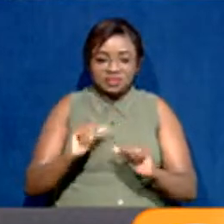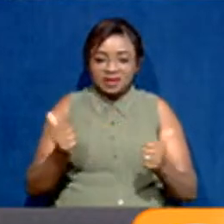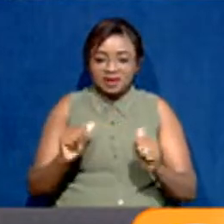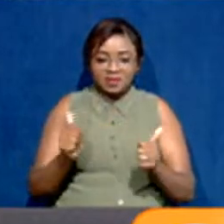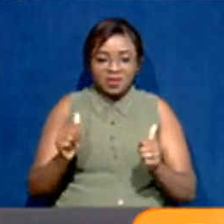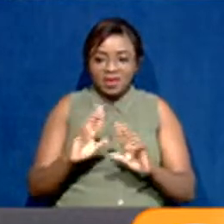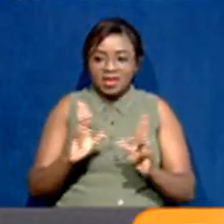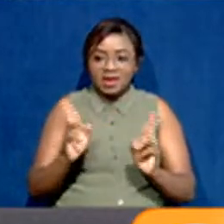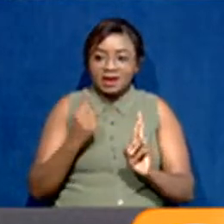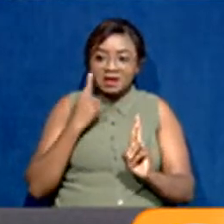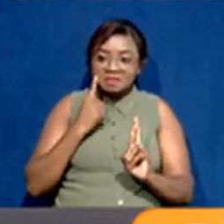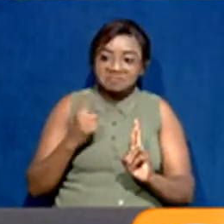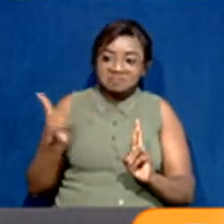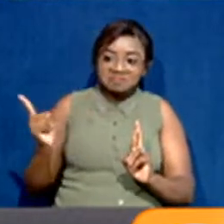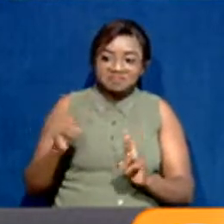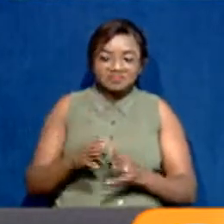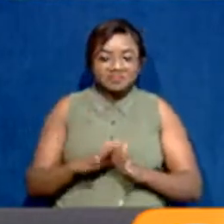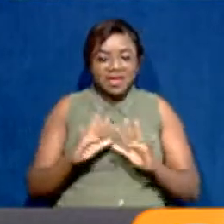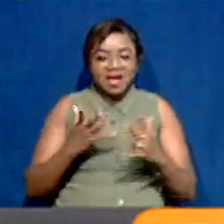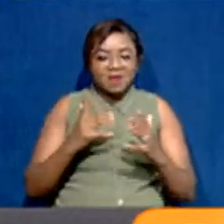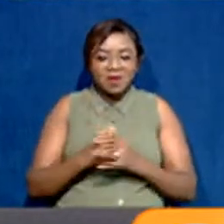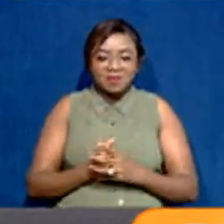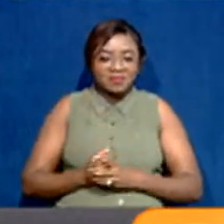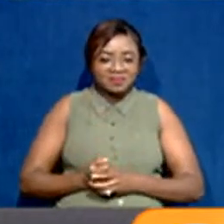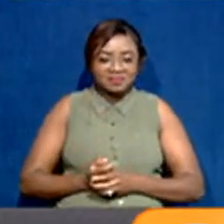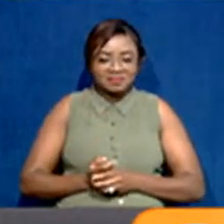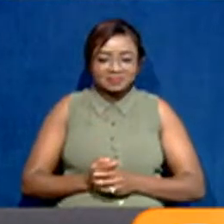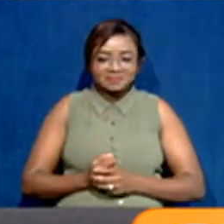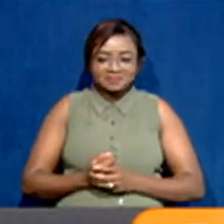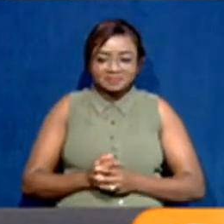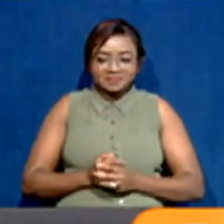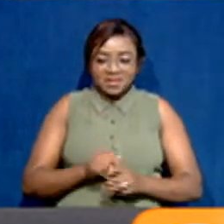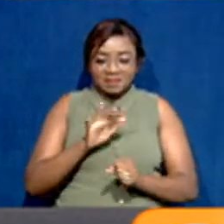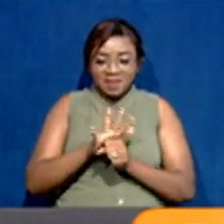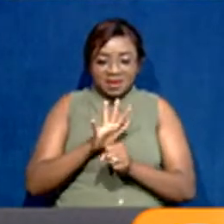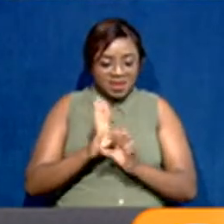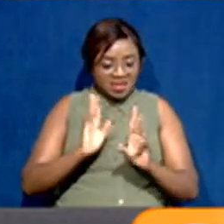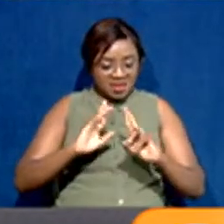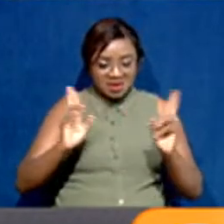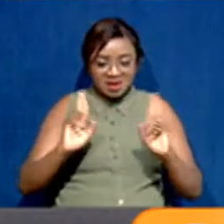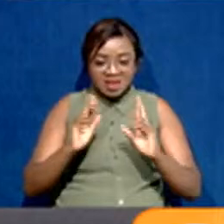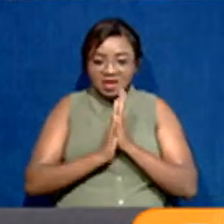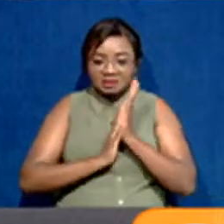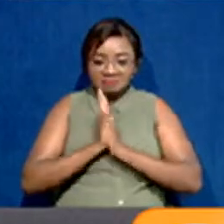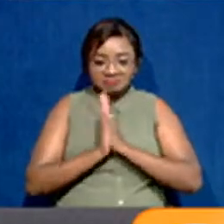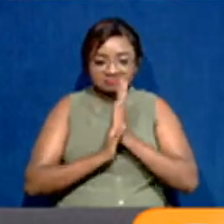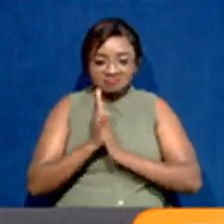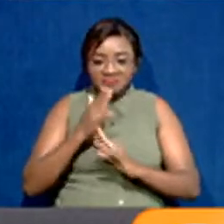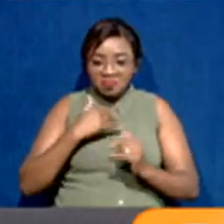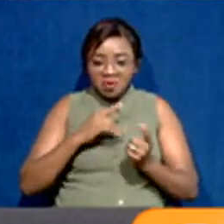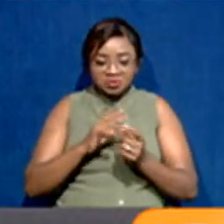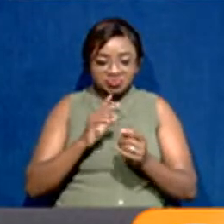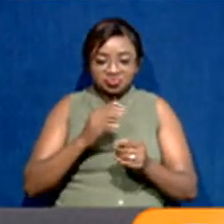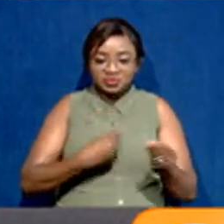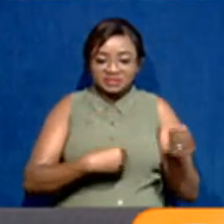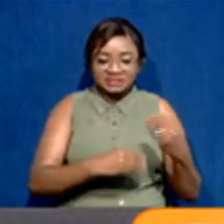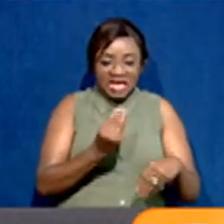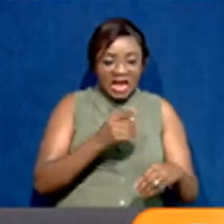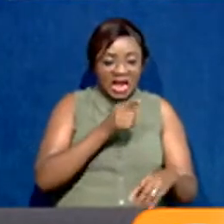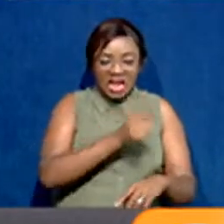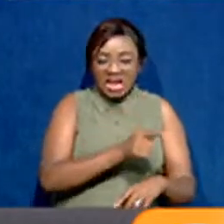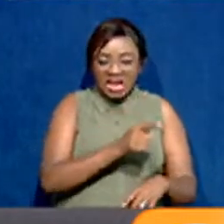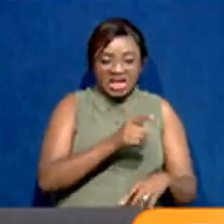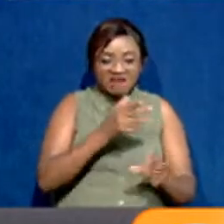up with a section of these stakeholders, most of whom are ready and willing to transition to